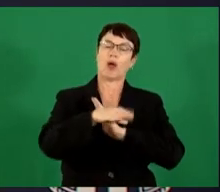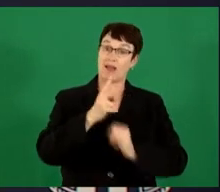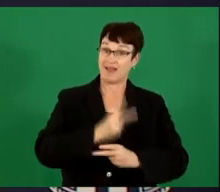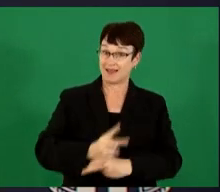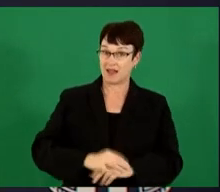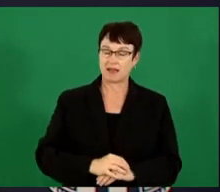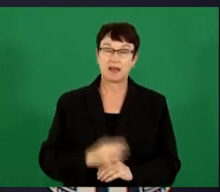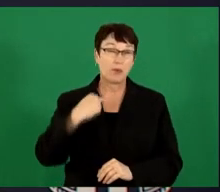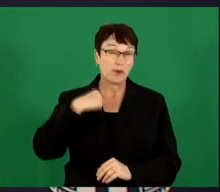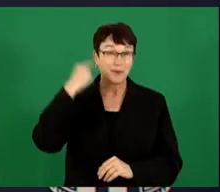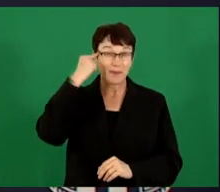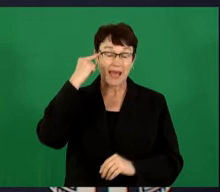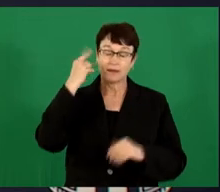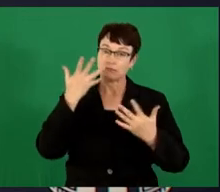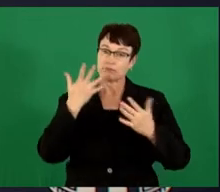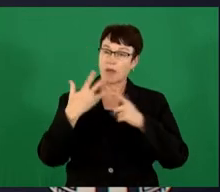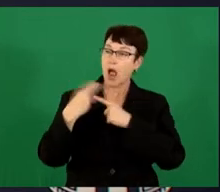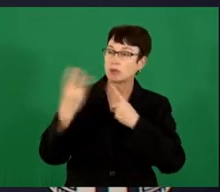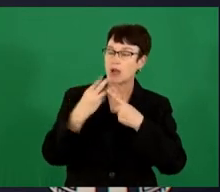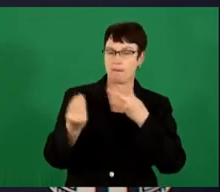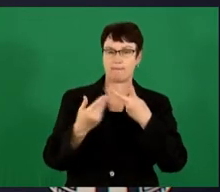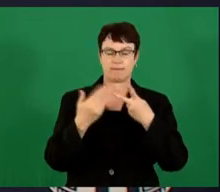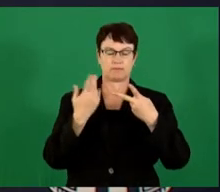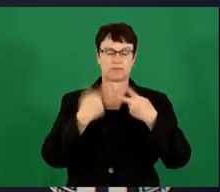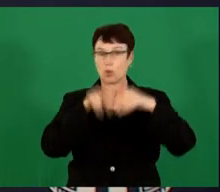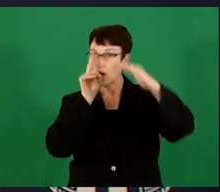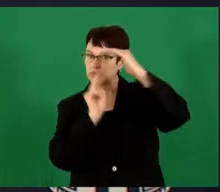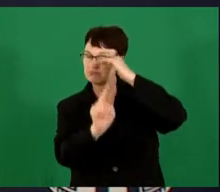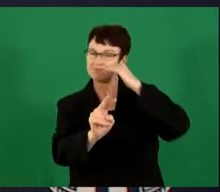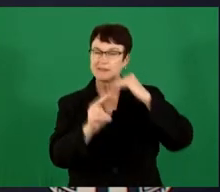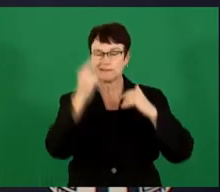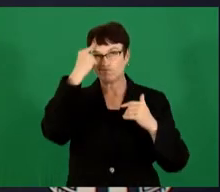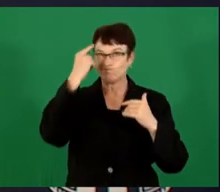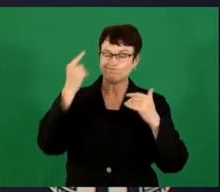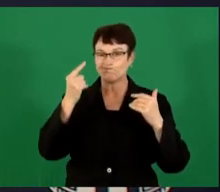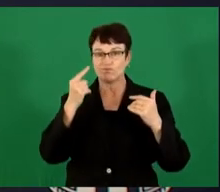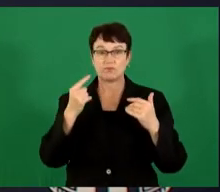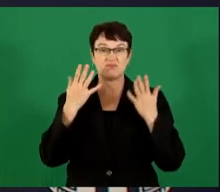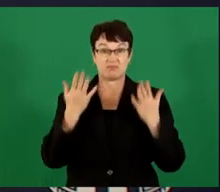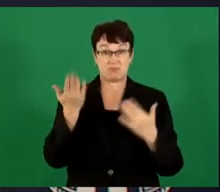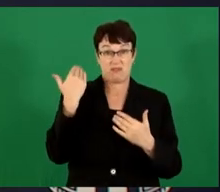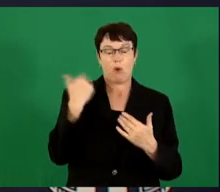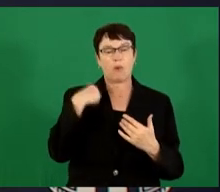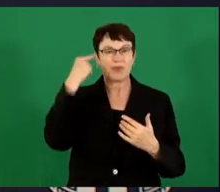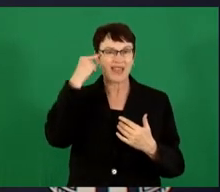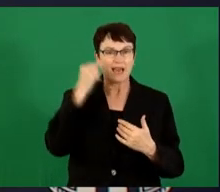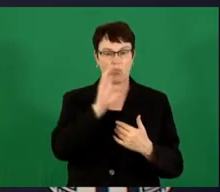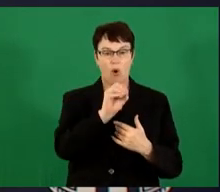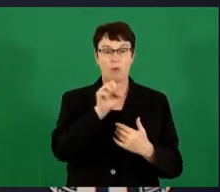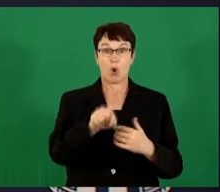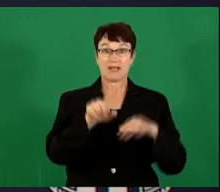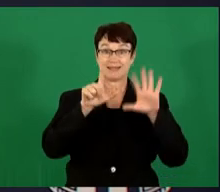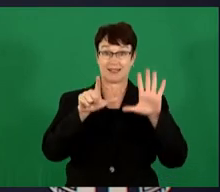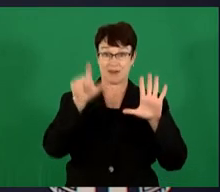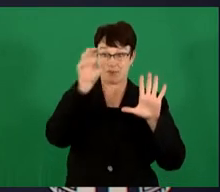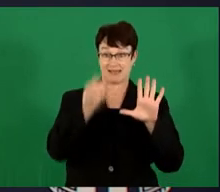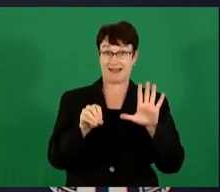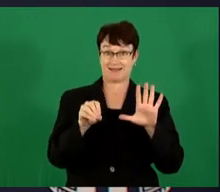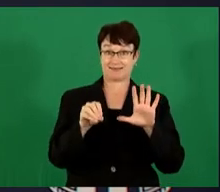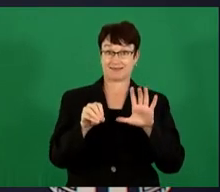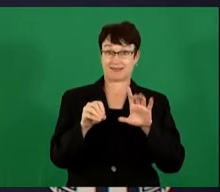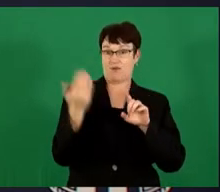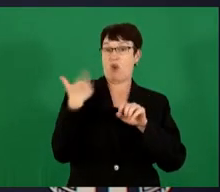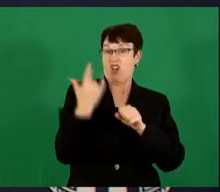prospects, the current account balance is estimated to have been negative 0.7% of GDP in